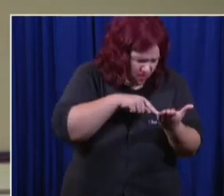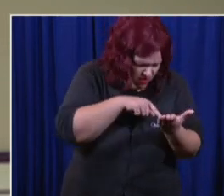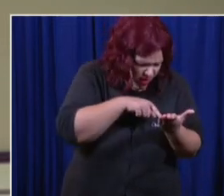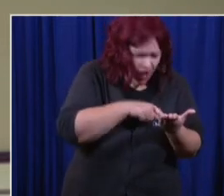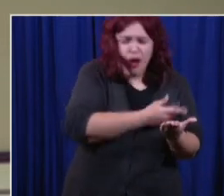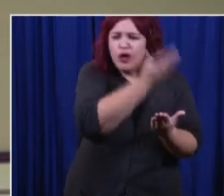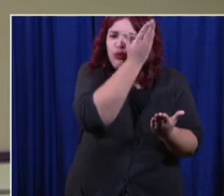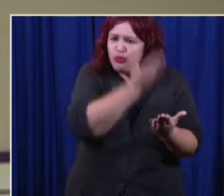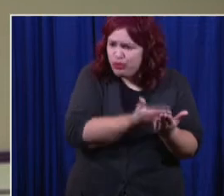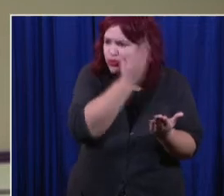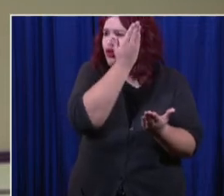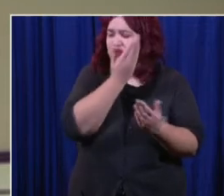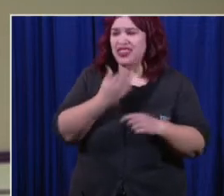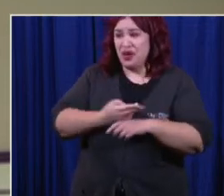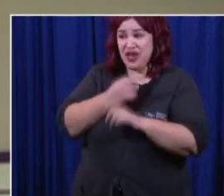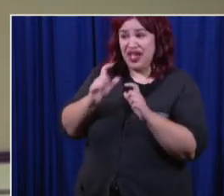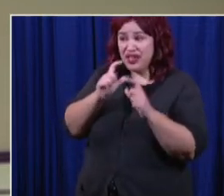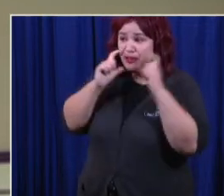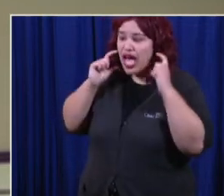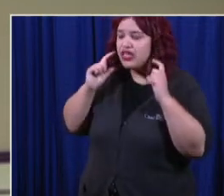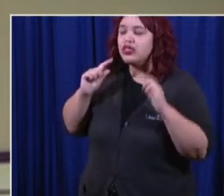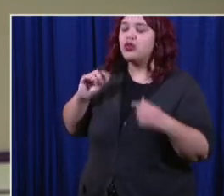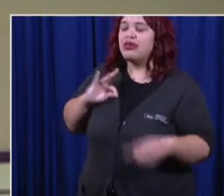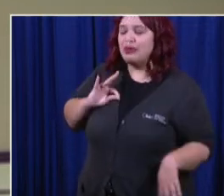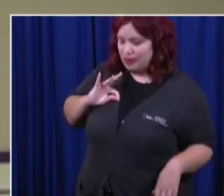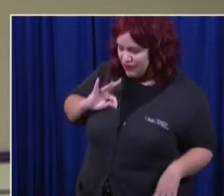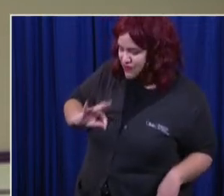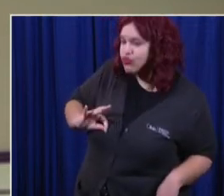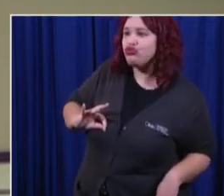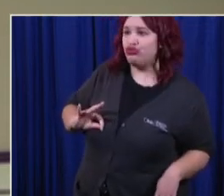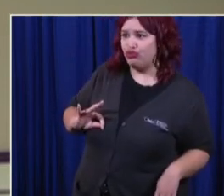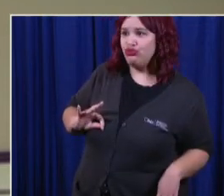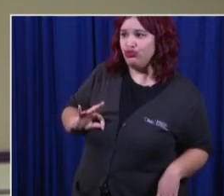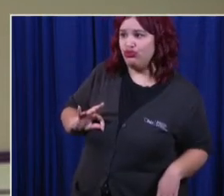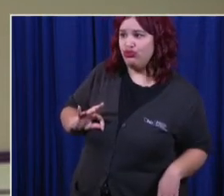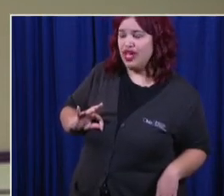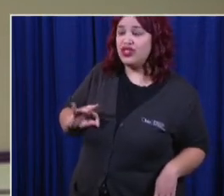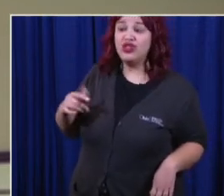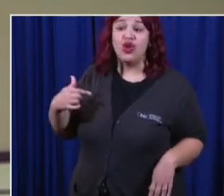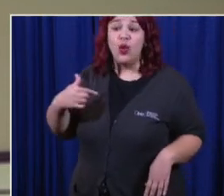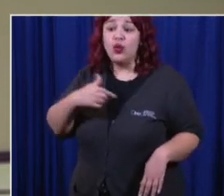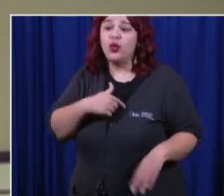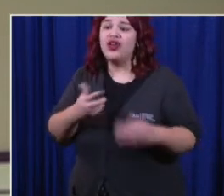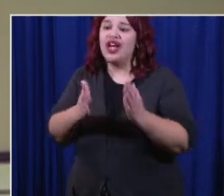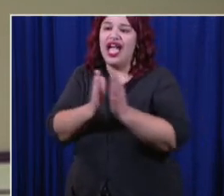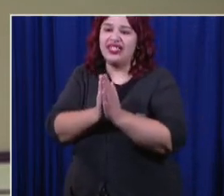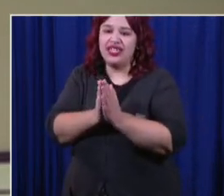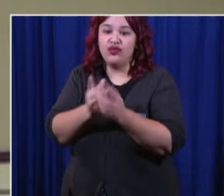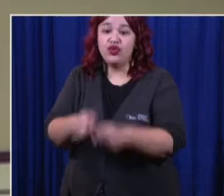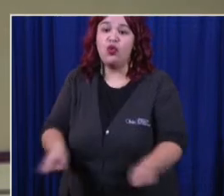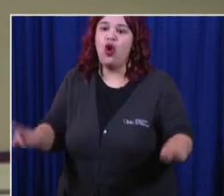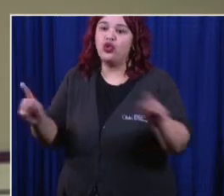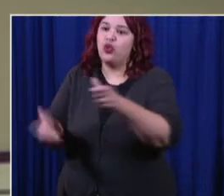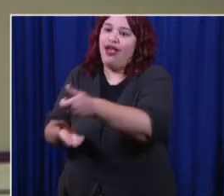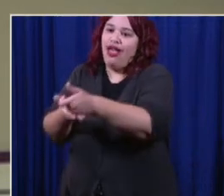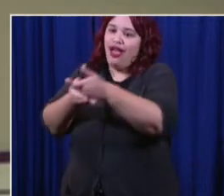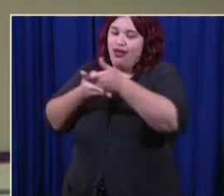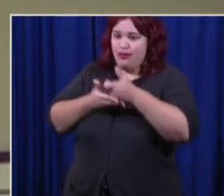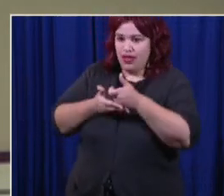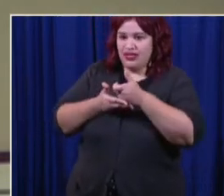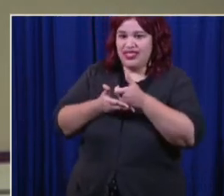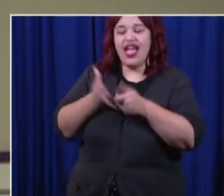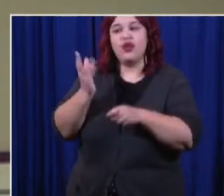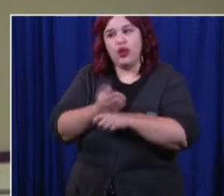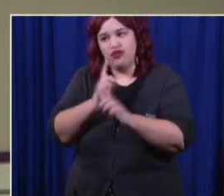difference. And so we're asking for everyone's help. And I think that's where we want to begin. But what about